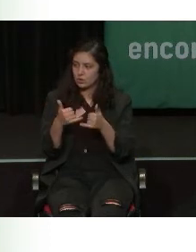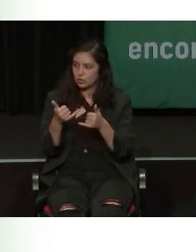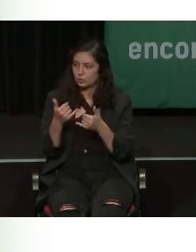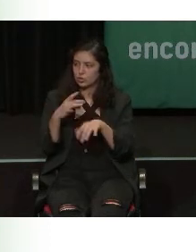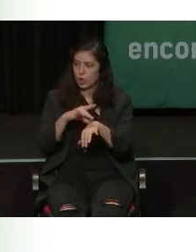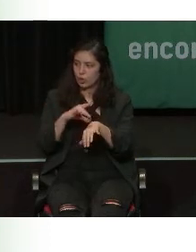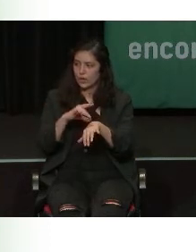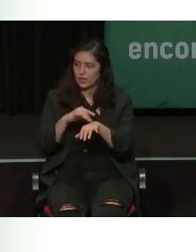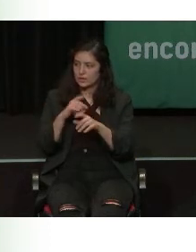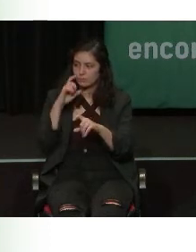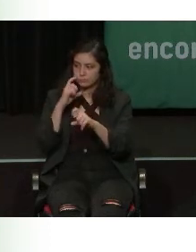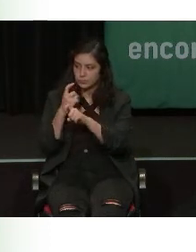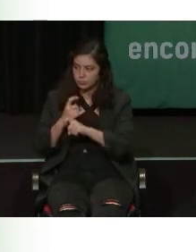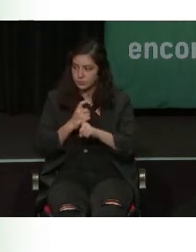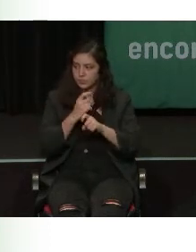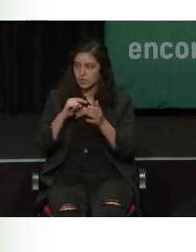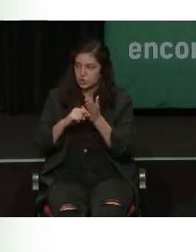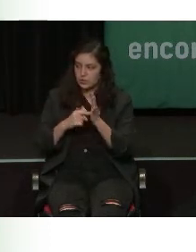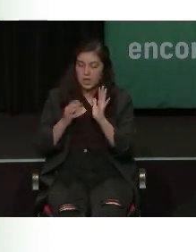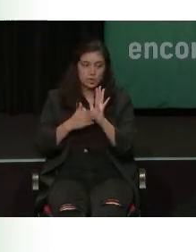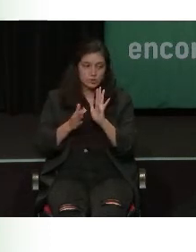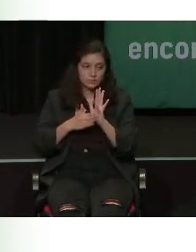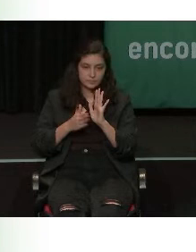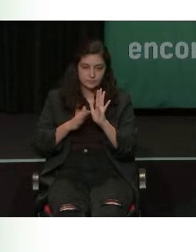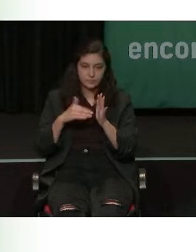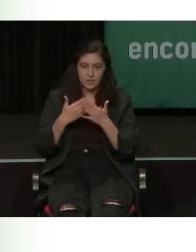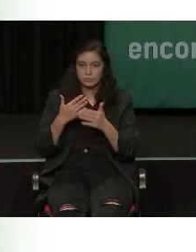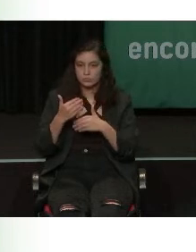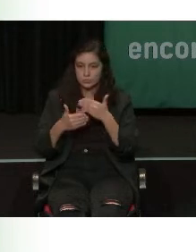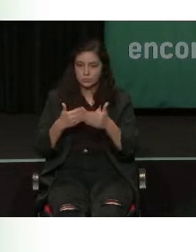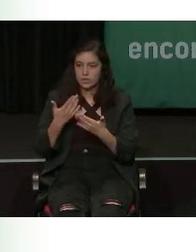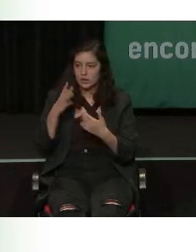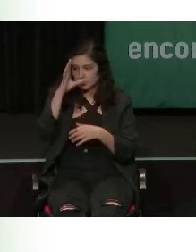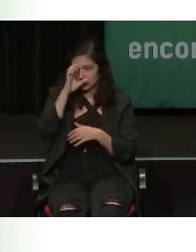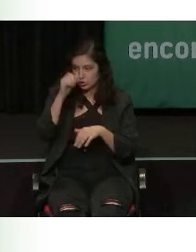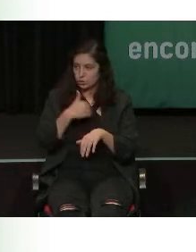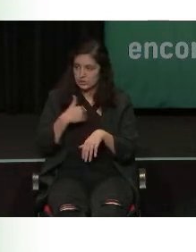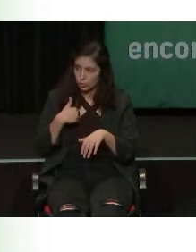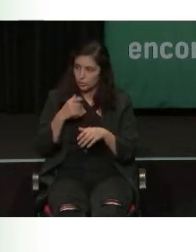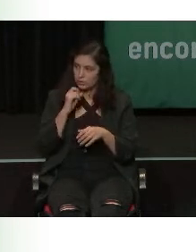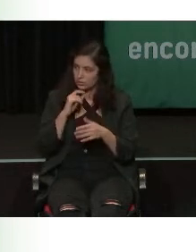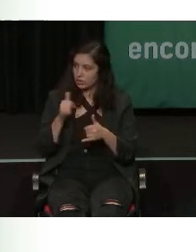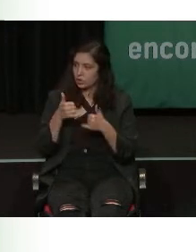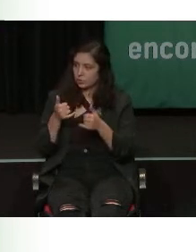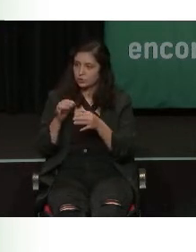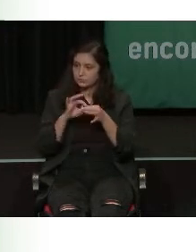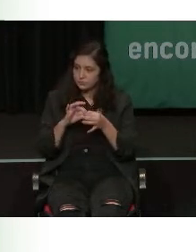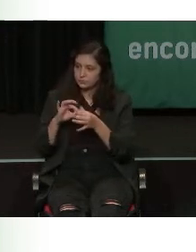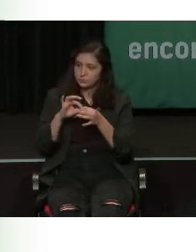screening device, testing and registration, and this could be done with Ministry of Health. Third, clinical trial